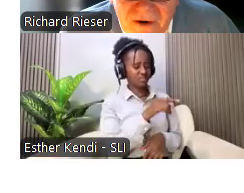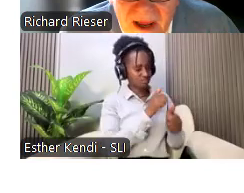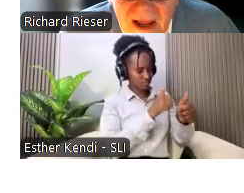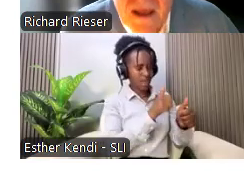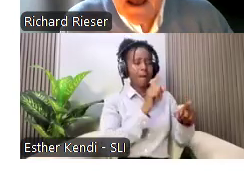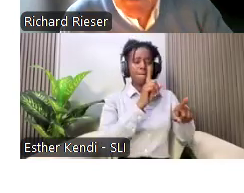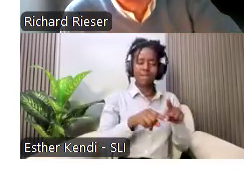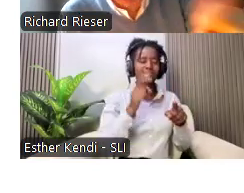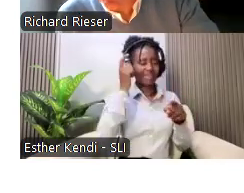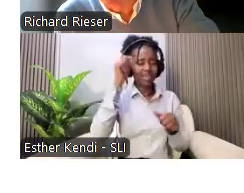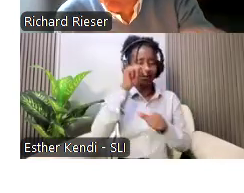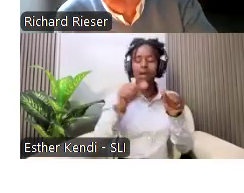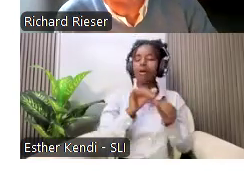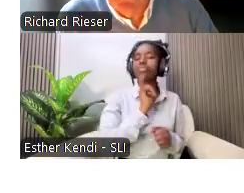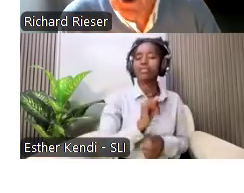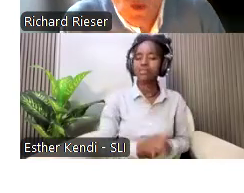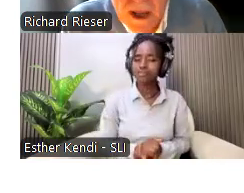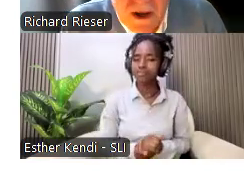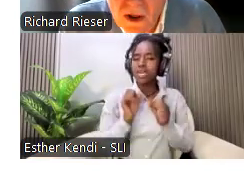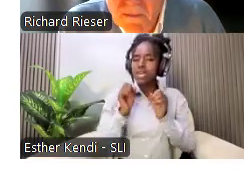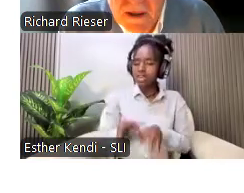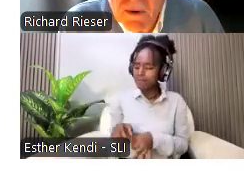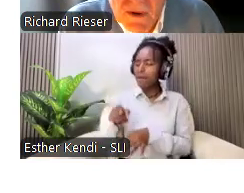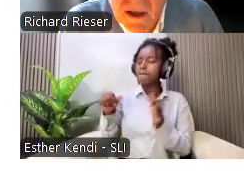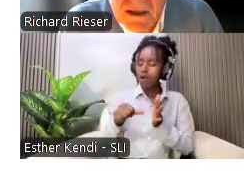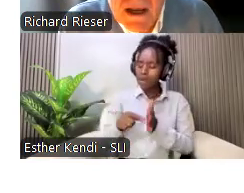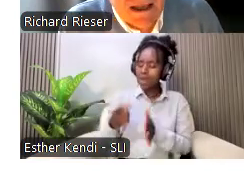about it for a minute. If this is our problem, we